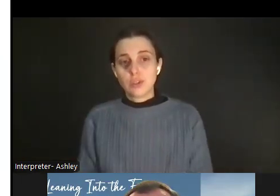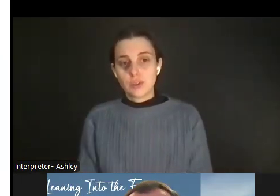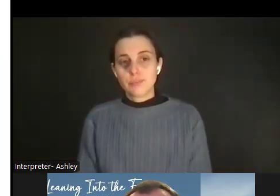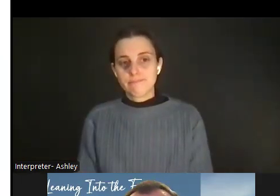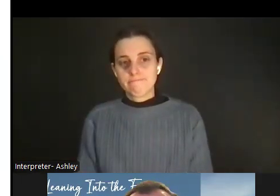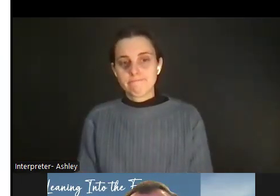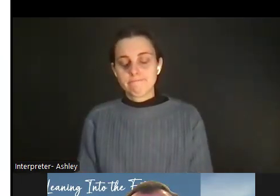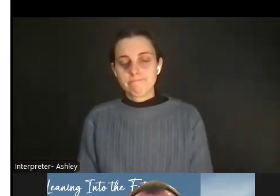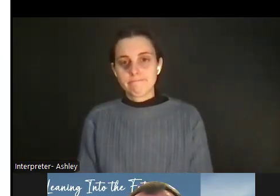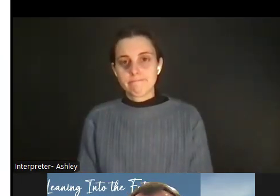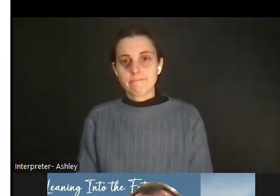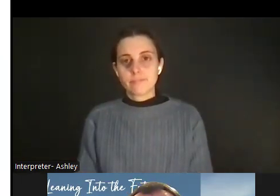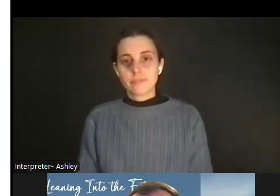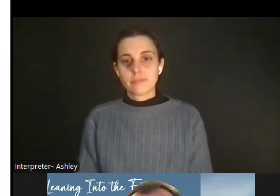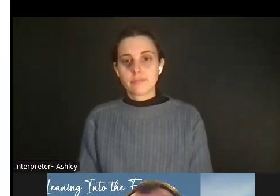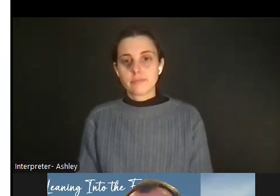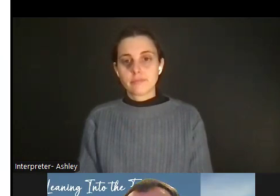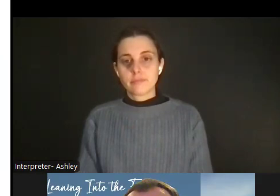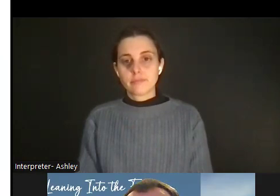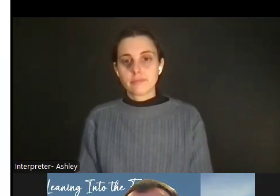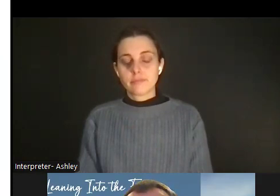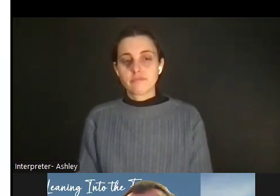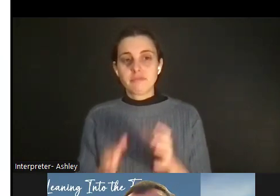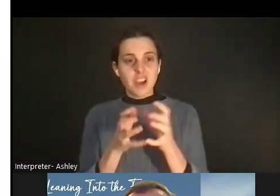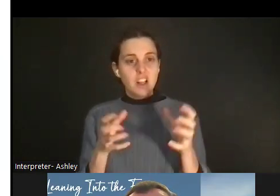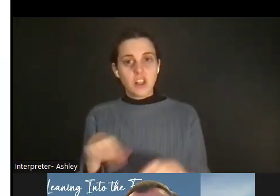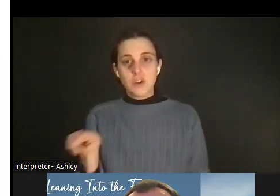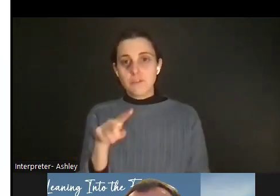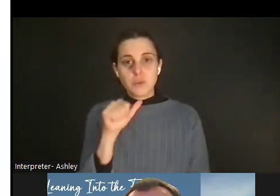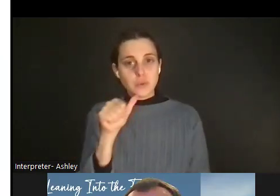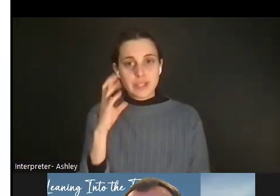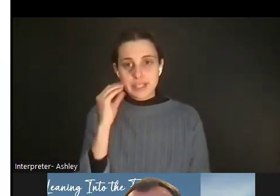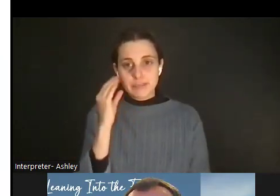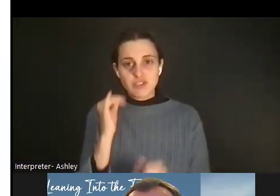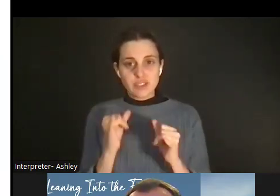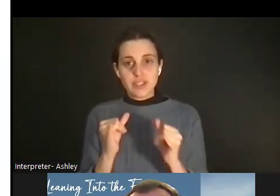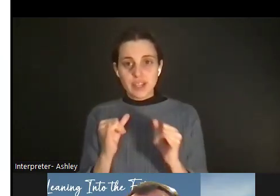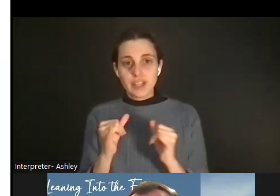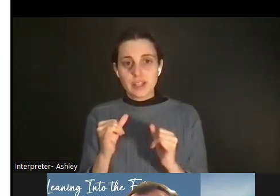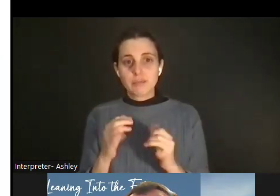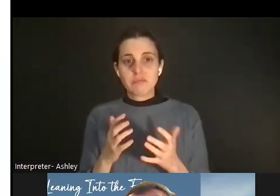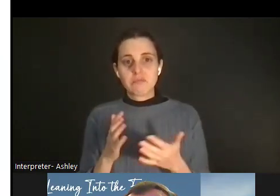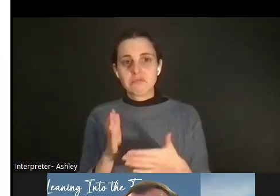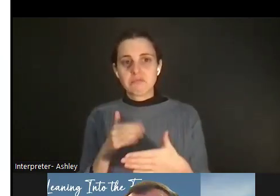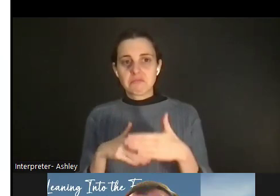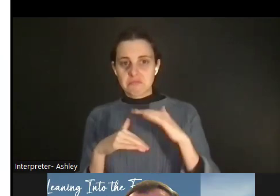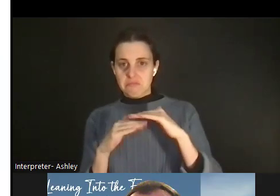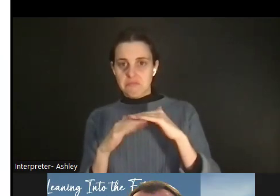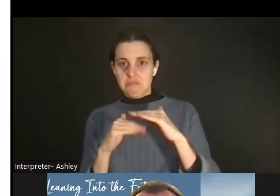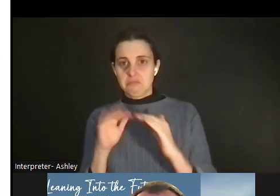did not experience. A lot of teams experience that, right? So between almost 70%. To some extent, which